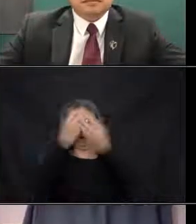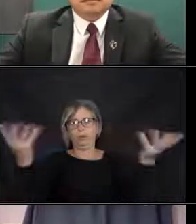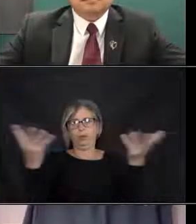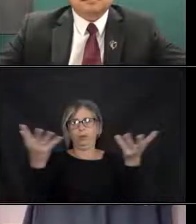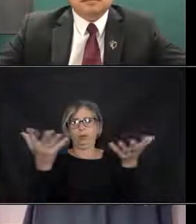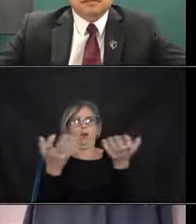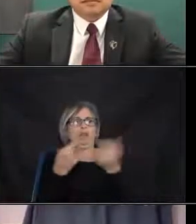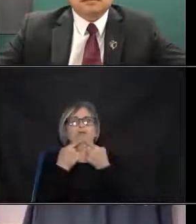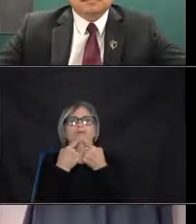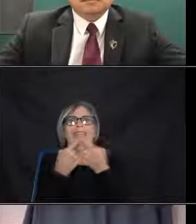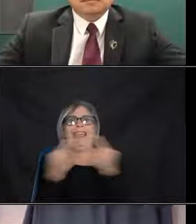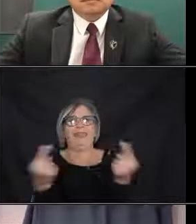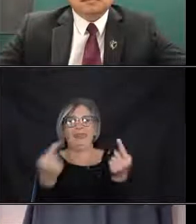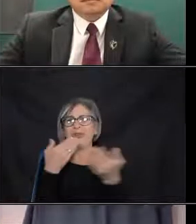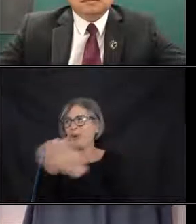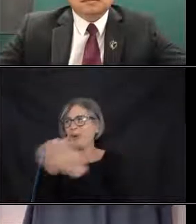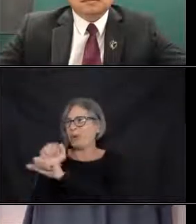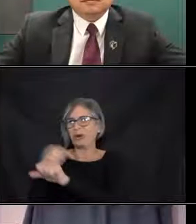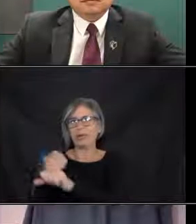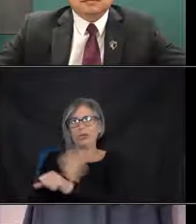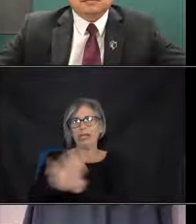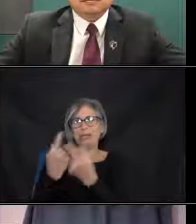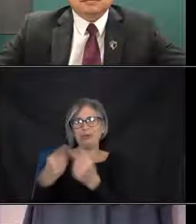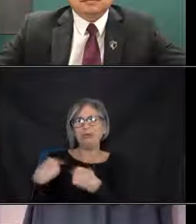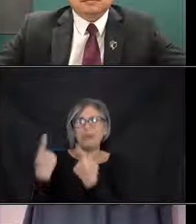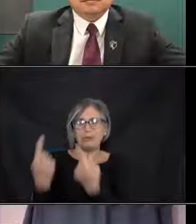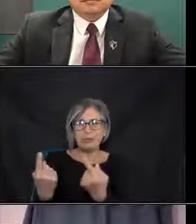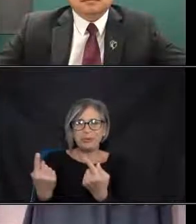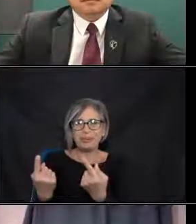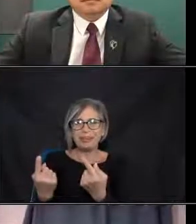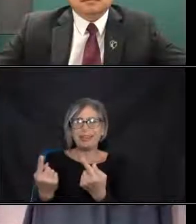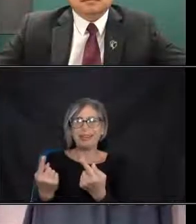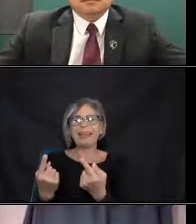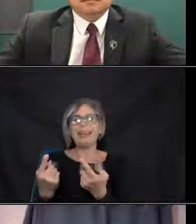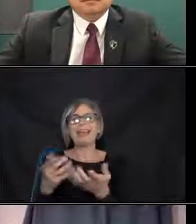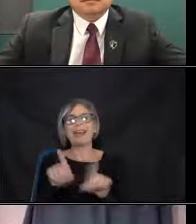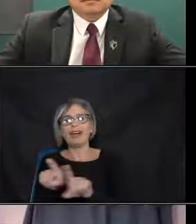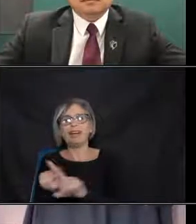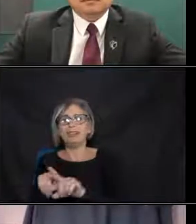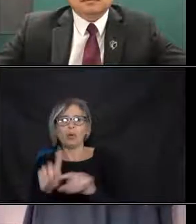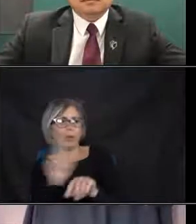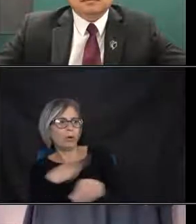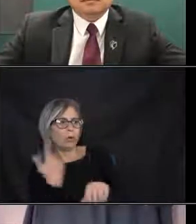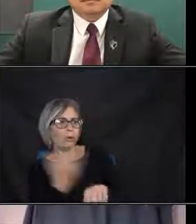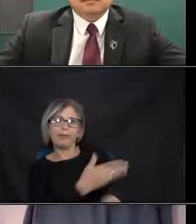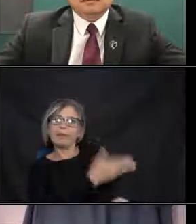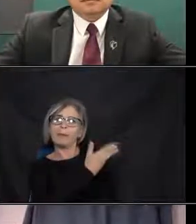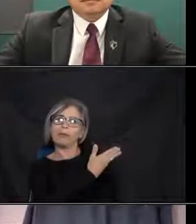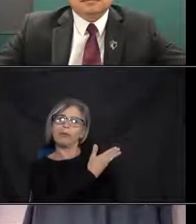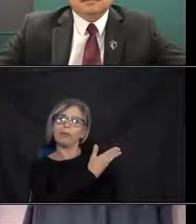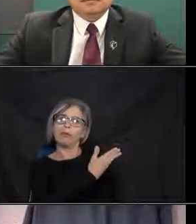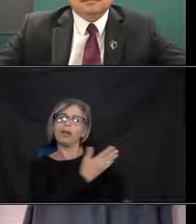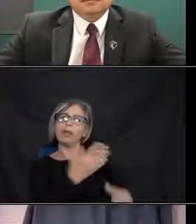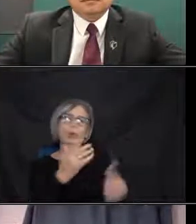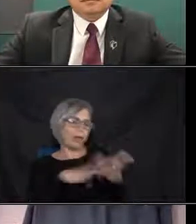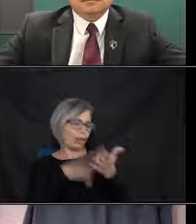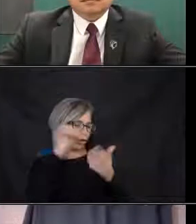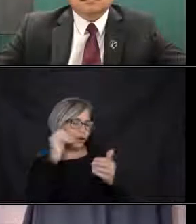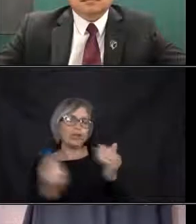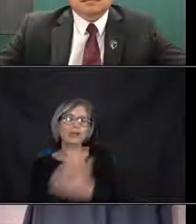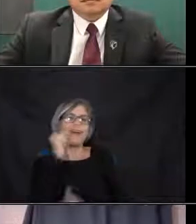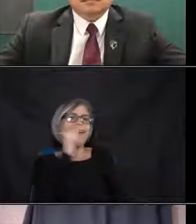you the good work we do, and recognize the areas that we can improve. If we don't learn something new every day,